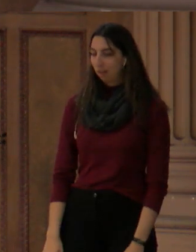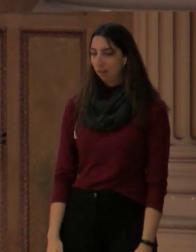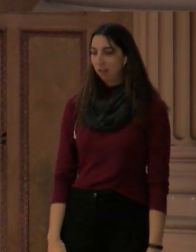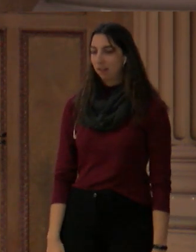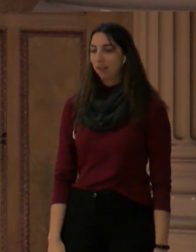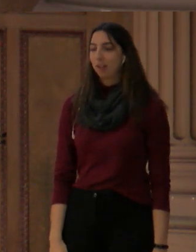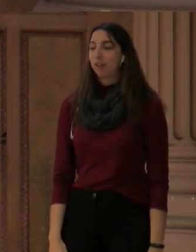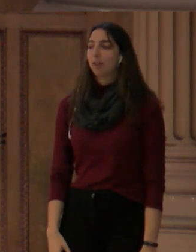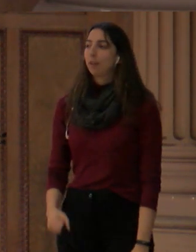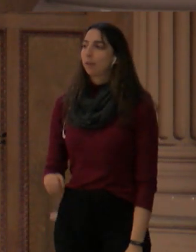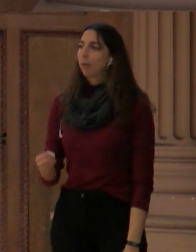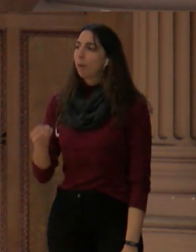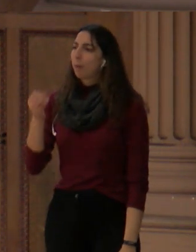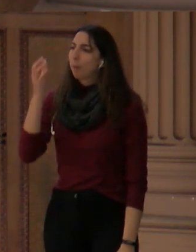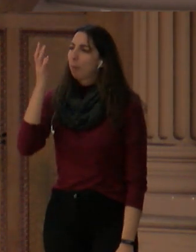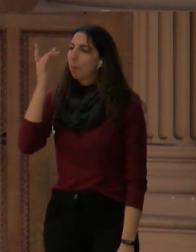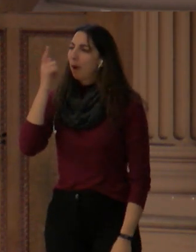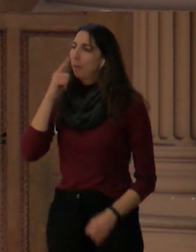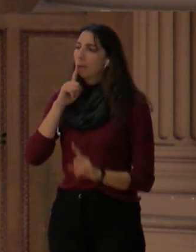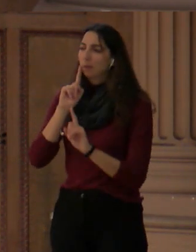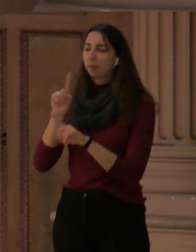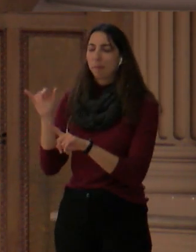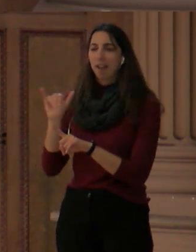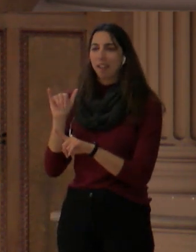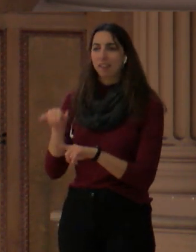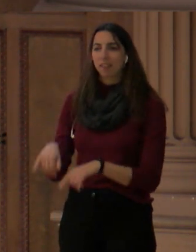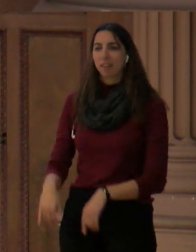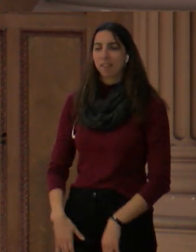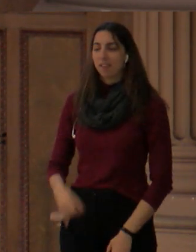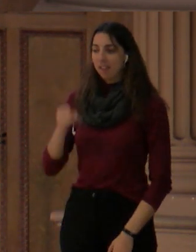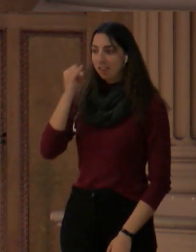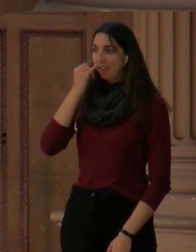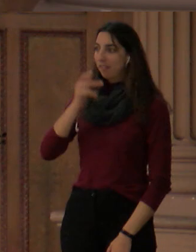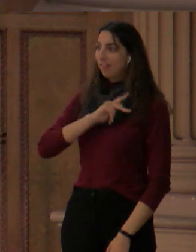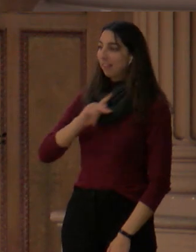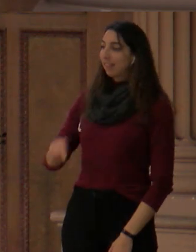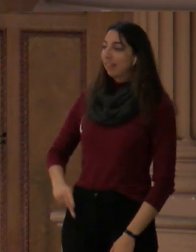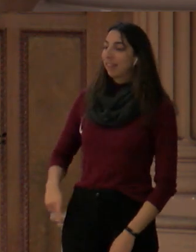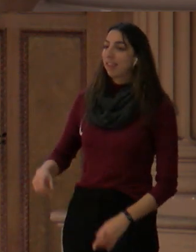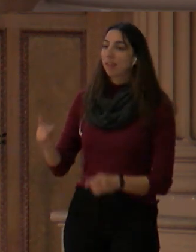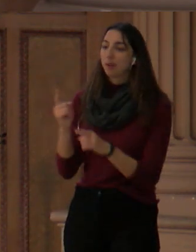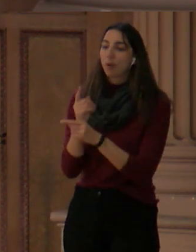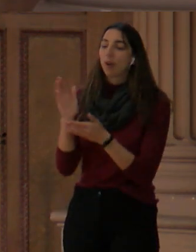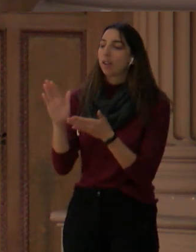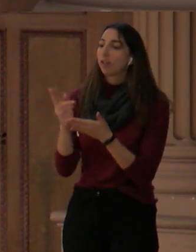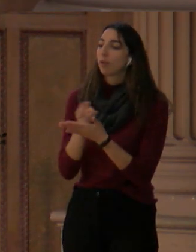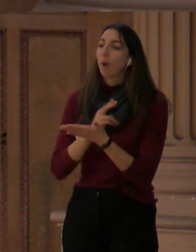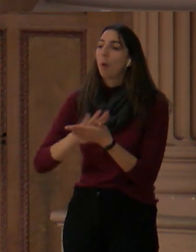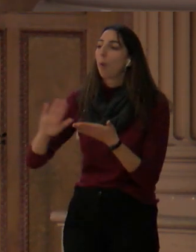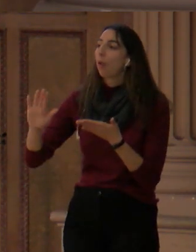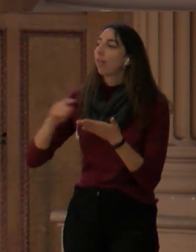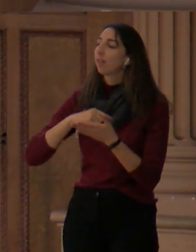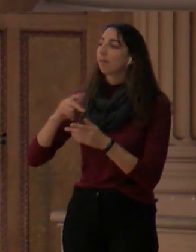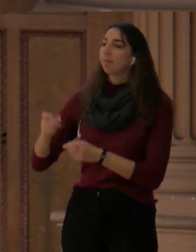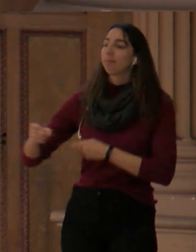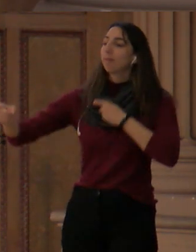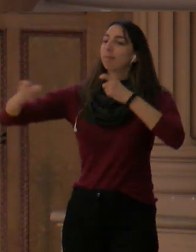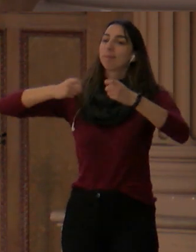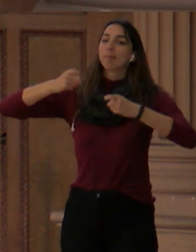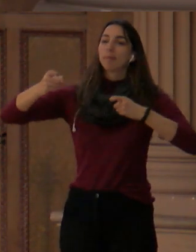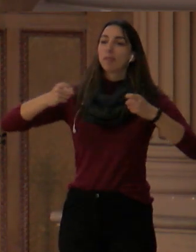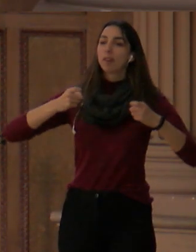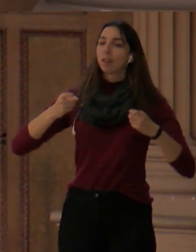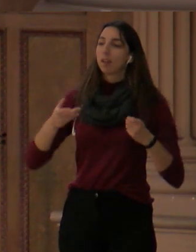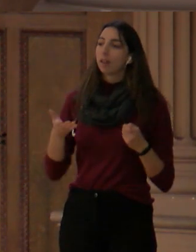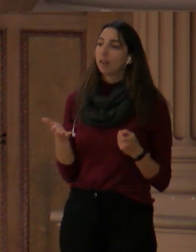So why is that us if the righteous king reigns? I mean, makes sense that we've gotten disillusioned about other kings, other leaders,